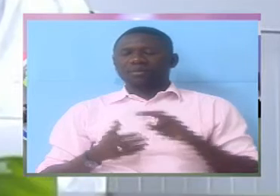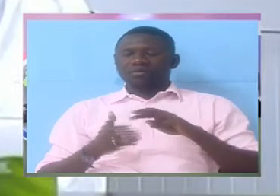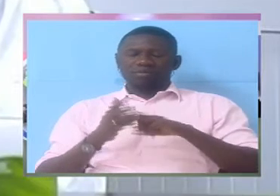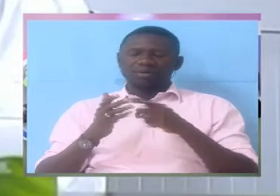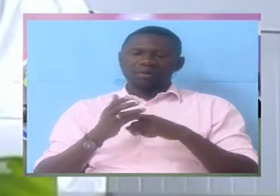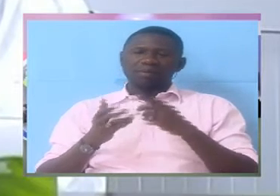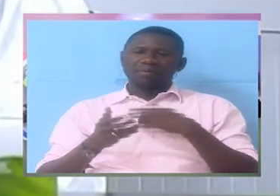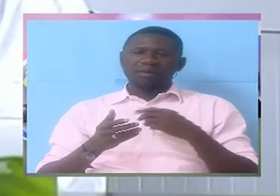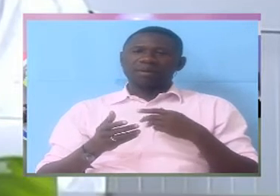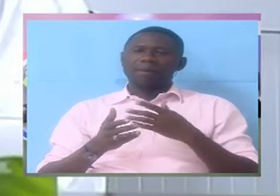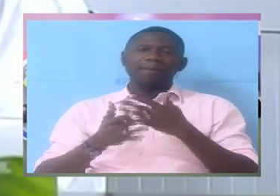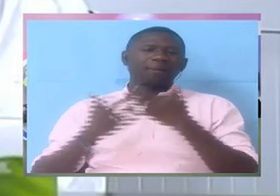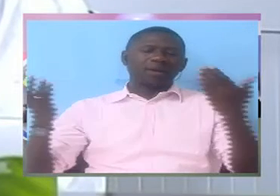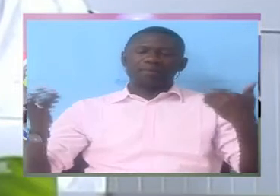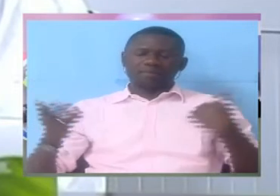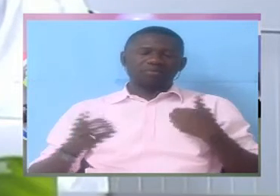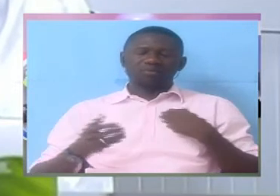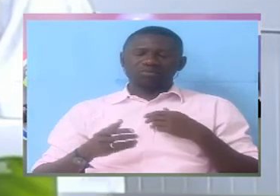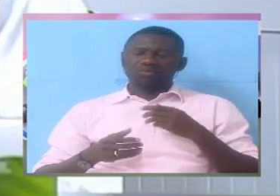mu jamaat lindirold